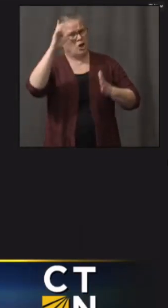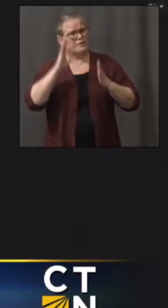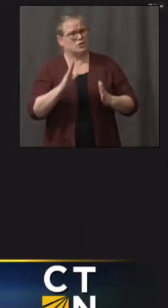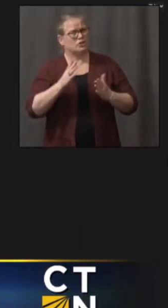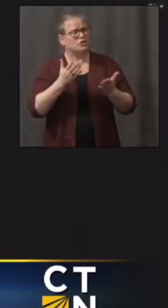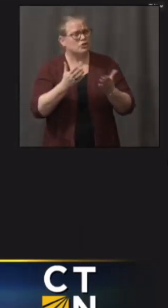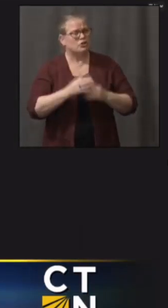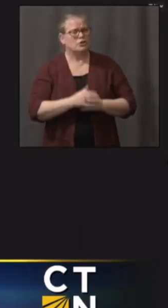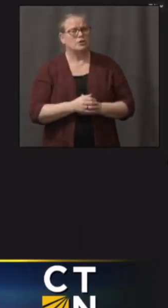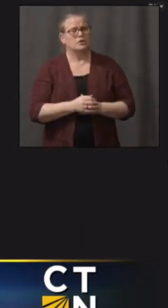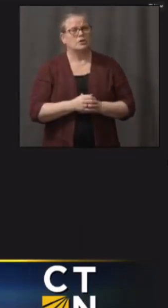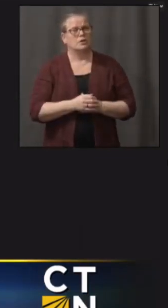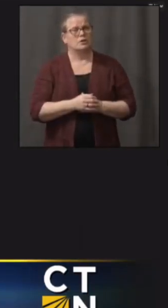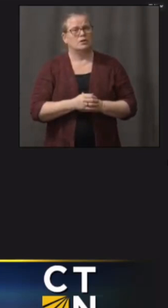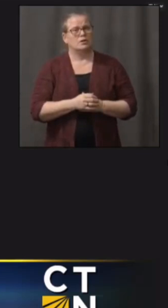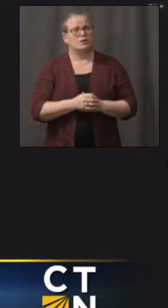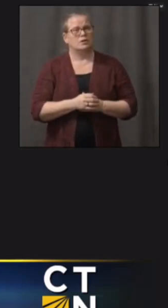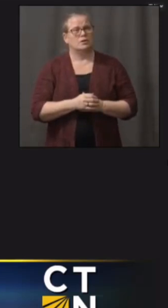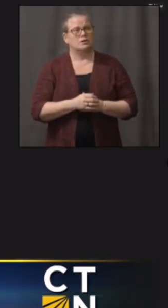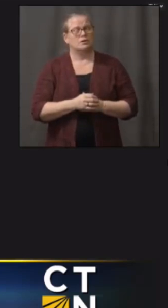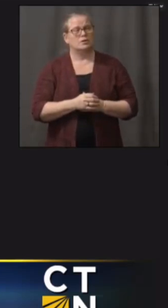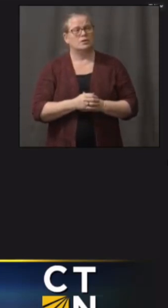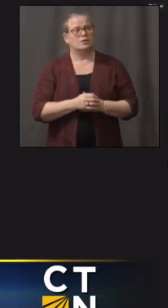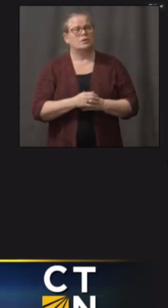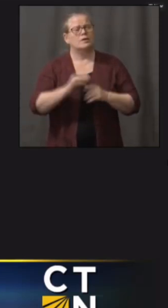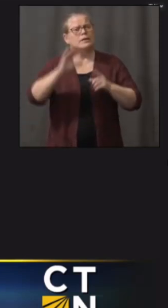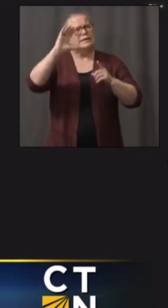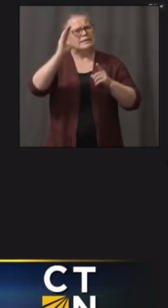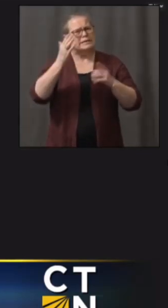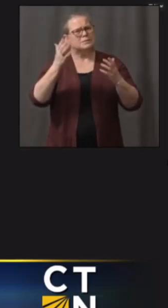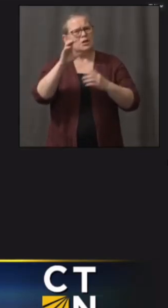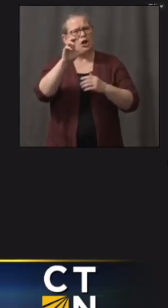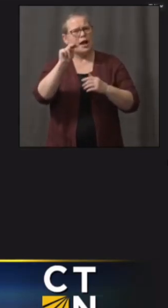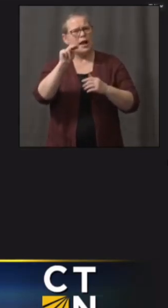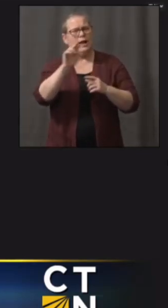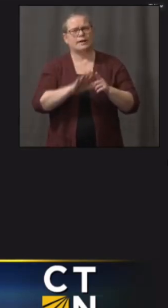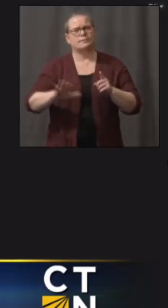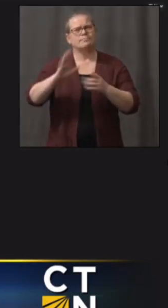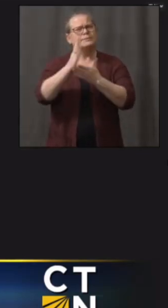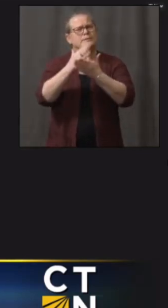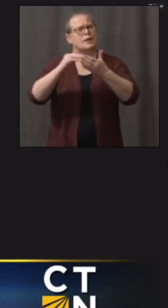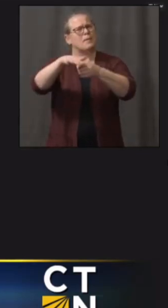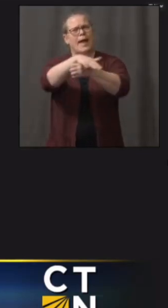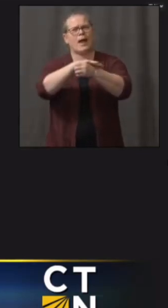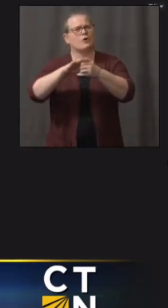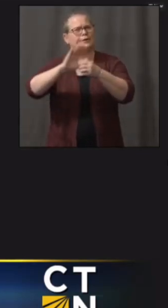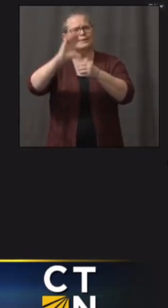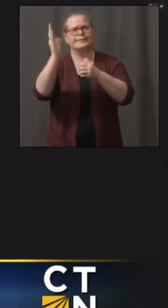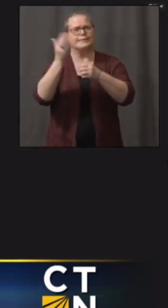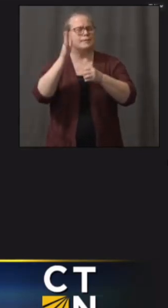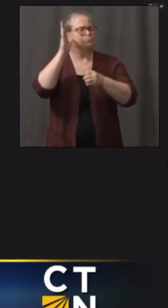there's large swaths of Connecticut that don't want to follow these